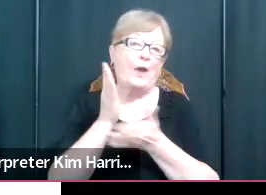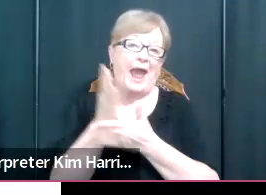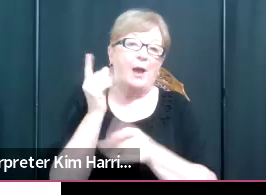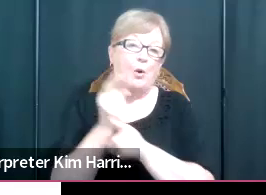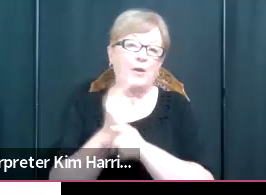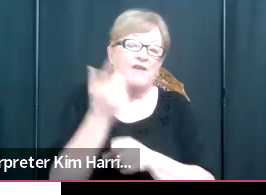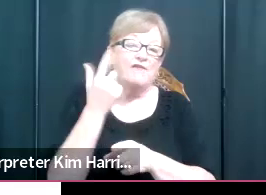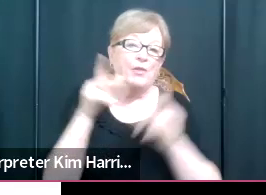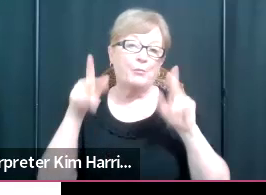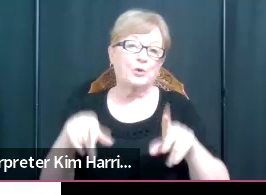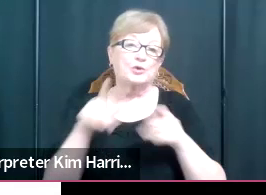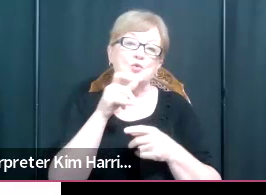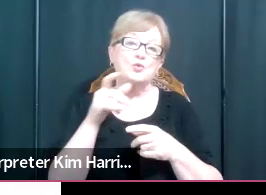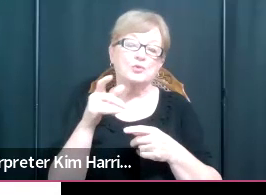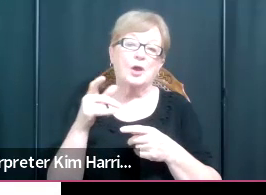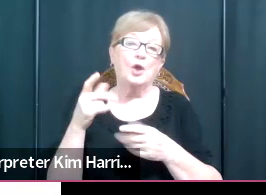it. And